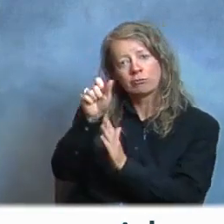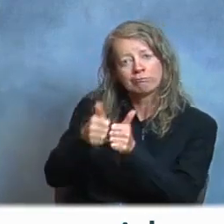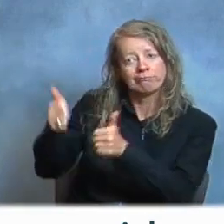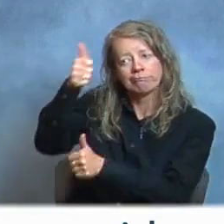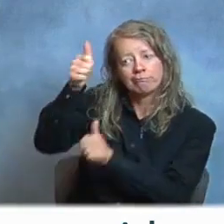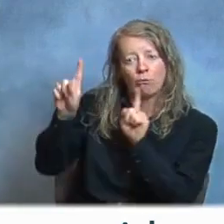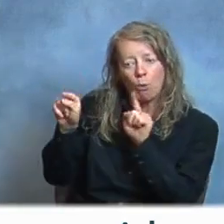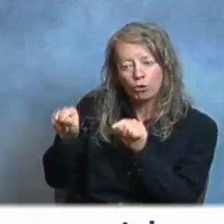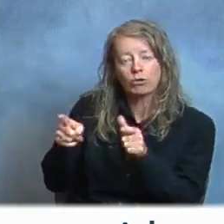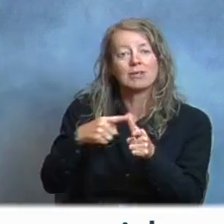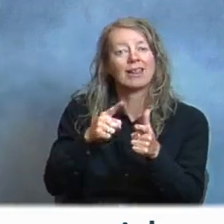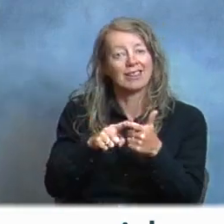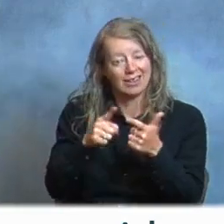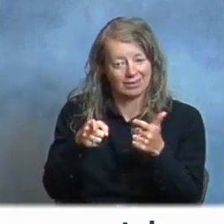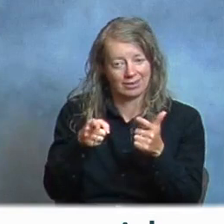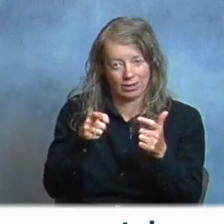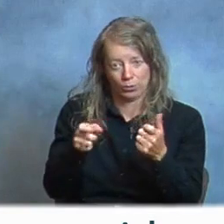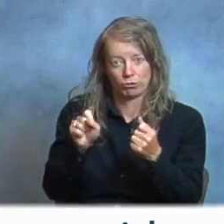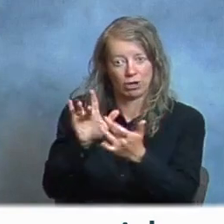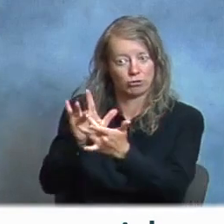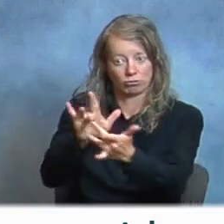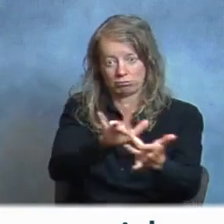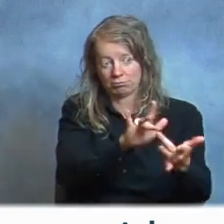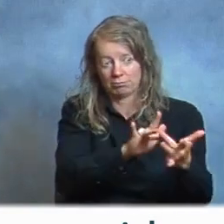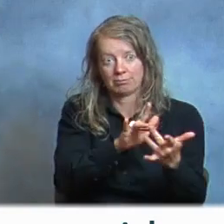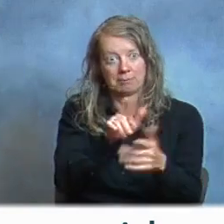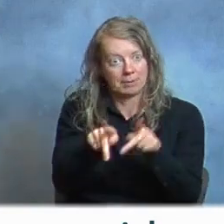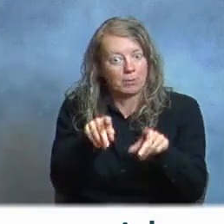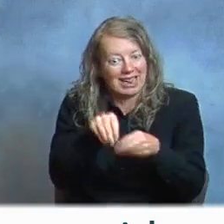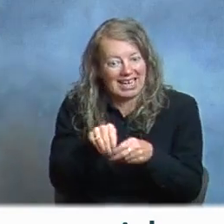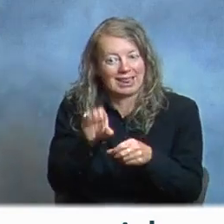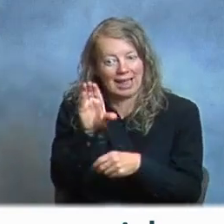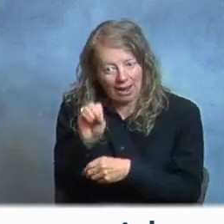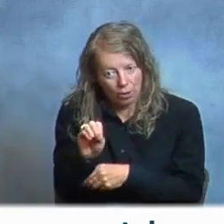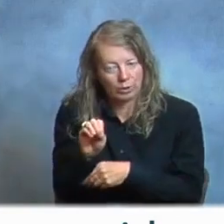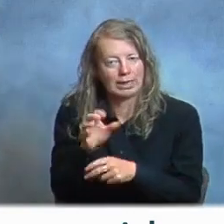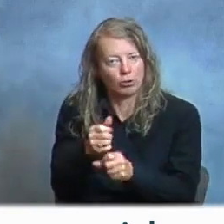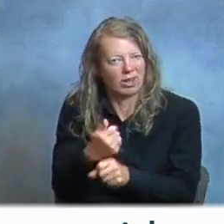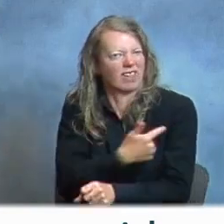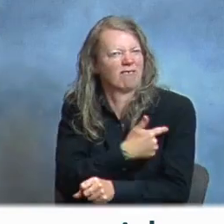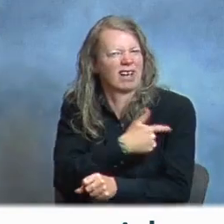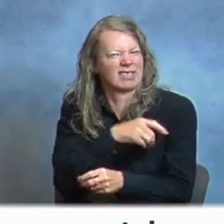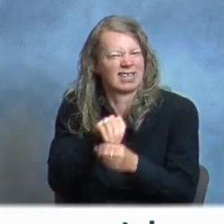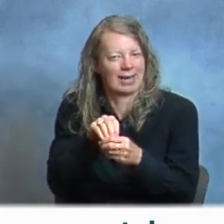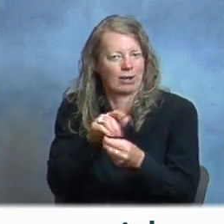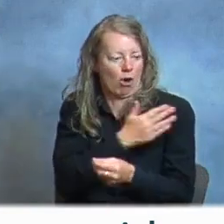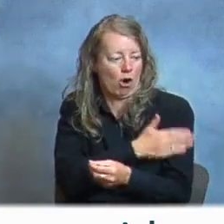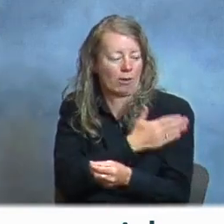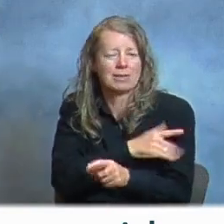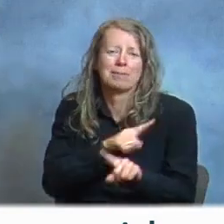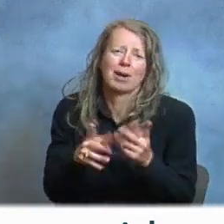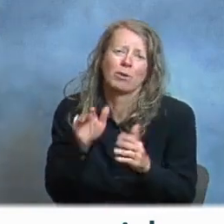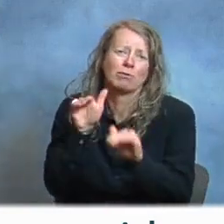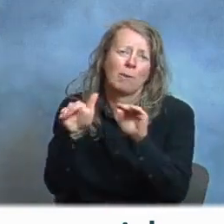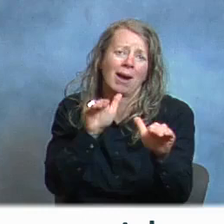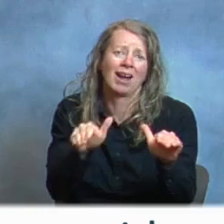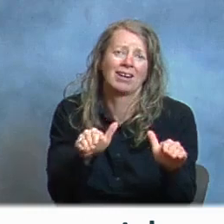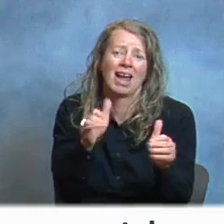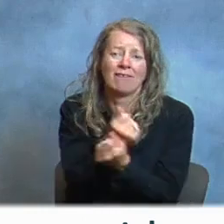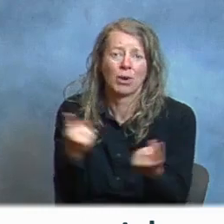get vaccine in arms. But as we look at those metrics, I do want to remind folks that we are not all vaccinated